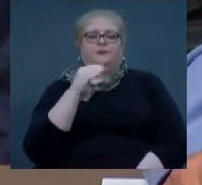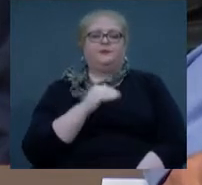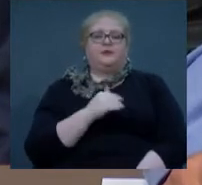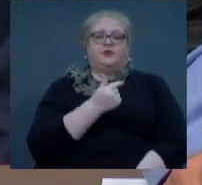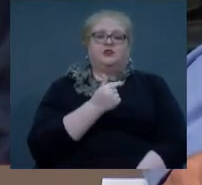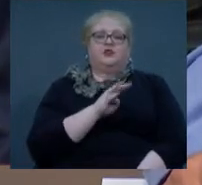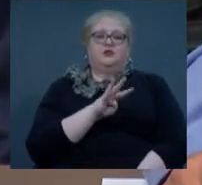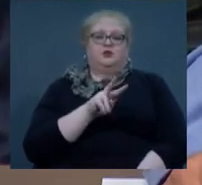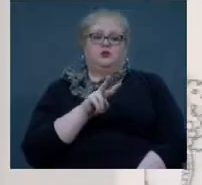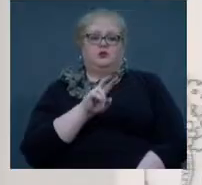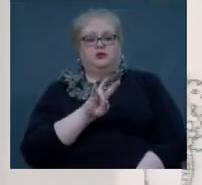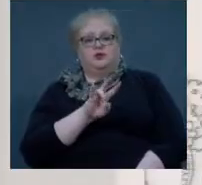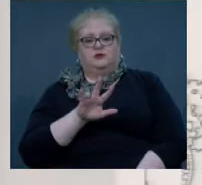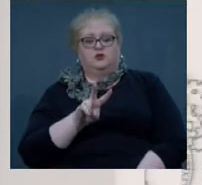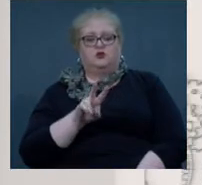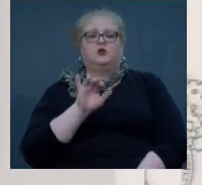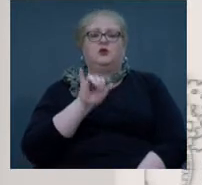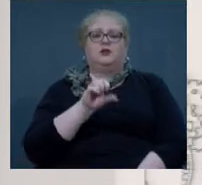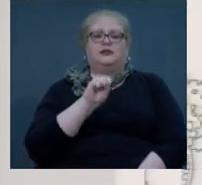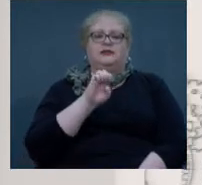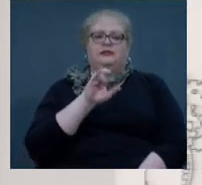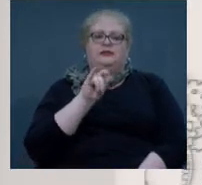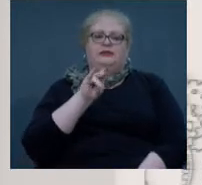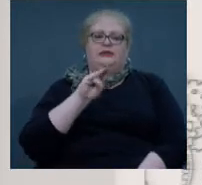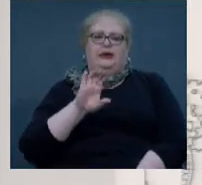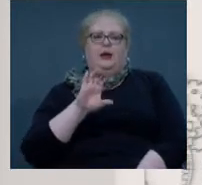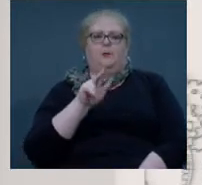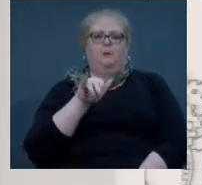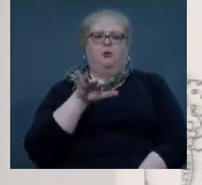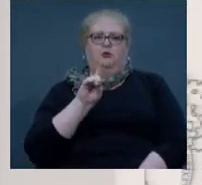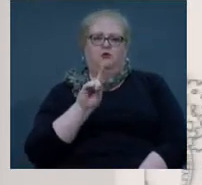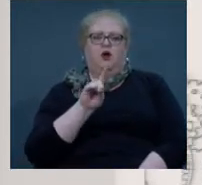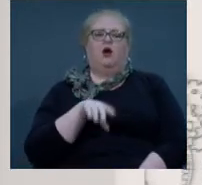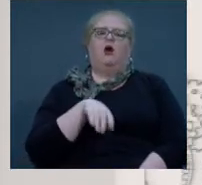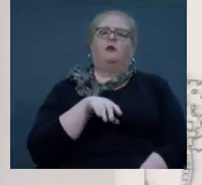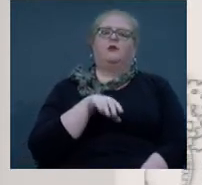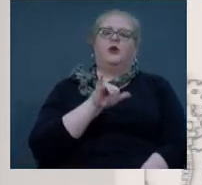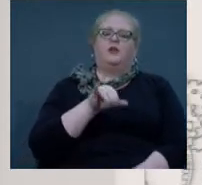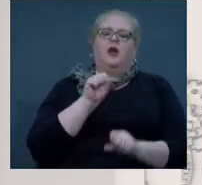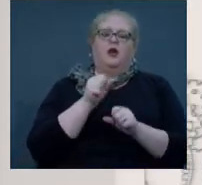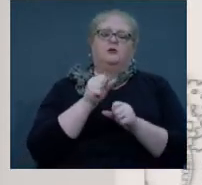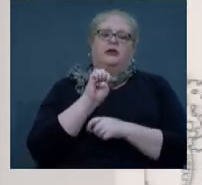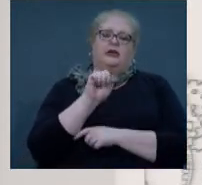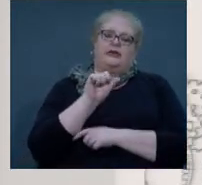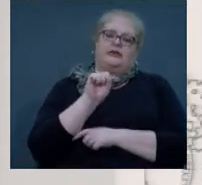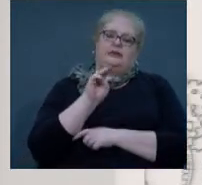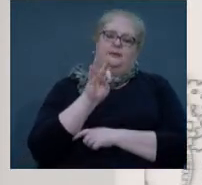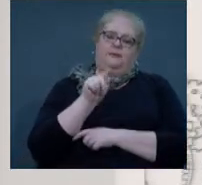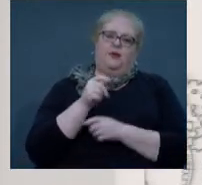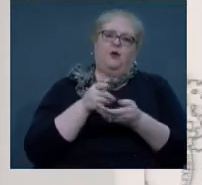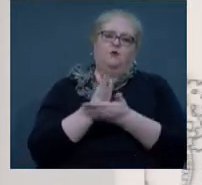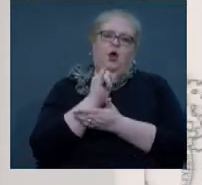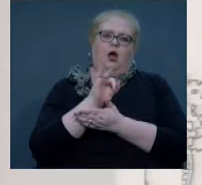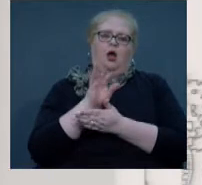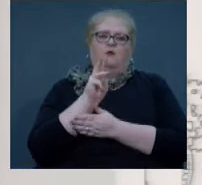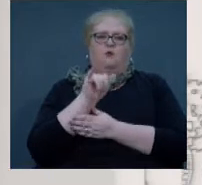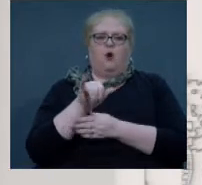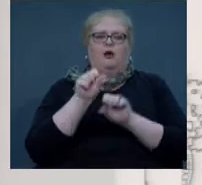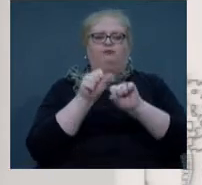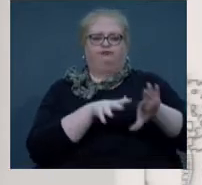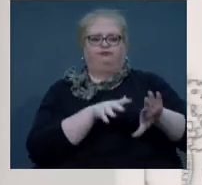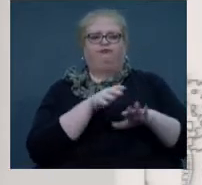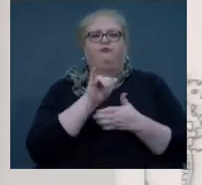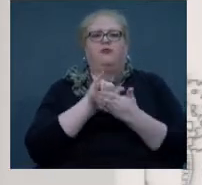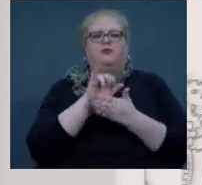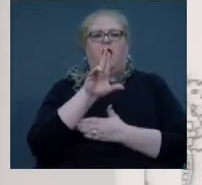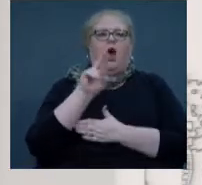G23472, Scenic Boulevard right-of-way abandonment located at 55 Scenic Boulevard. Staff recommends approval of the exclusive abandonment of the